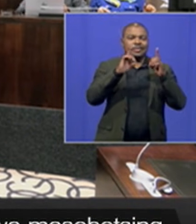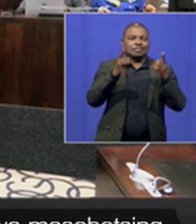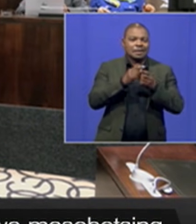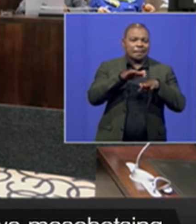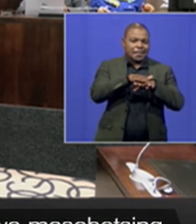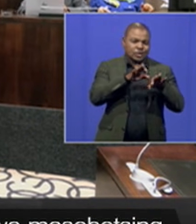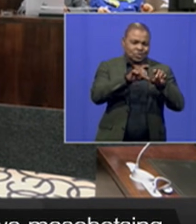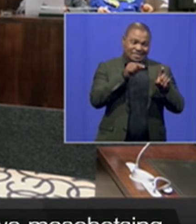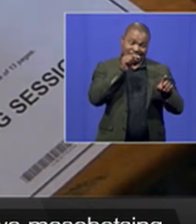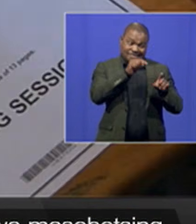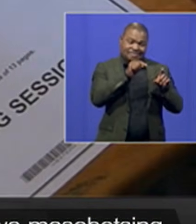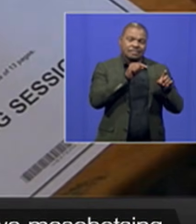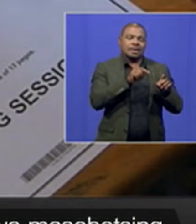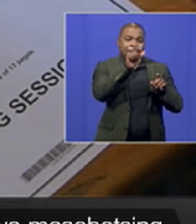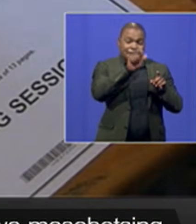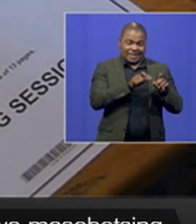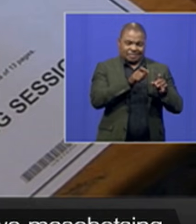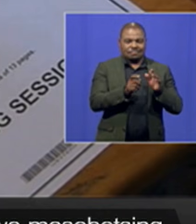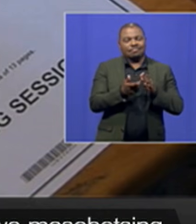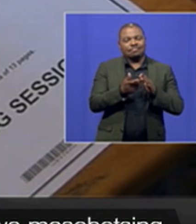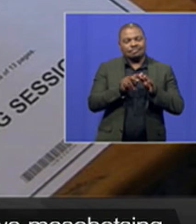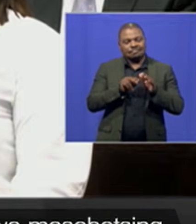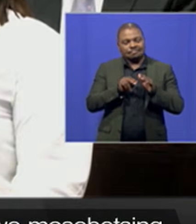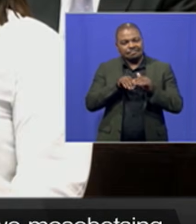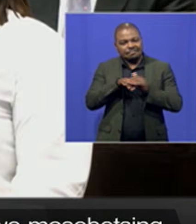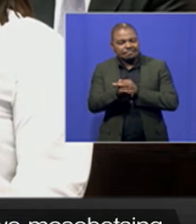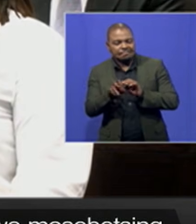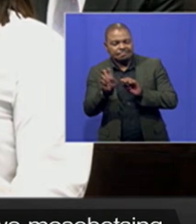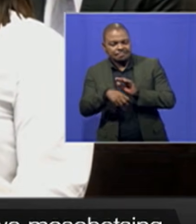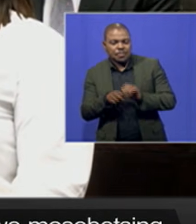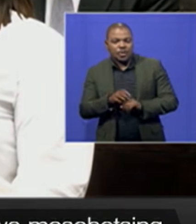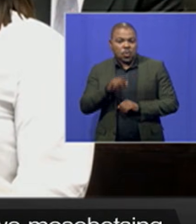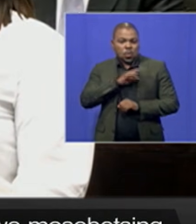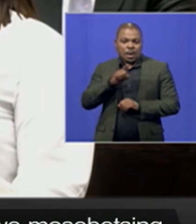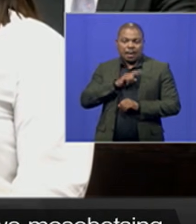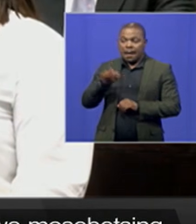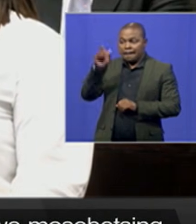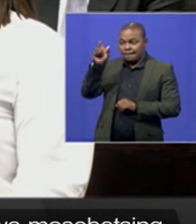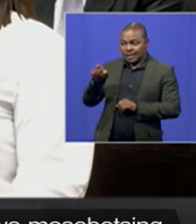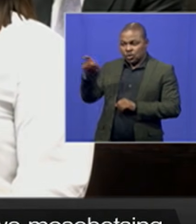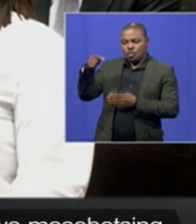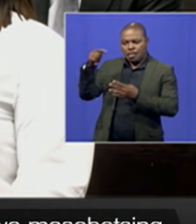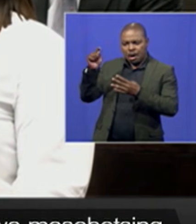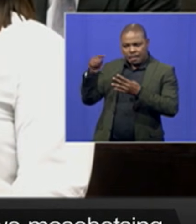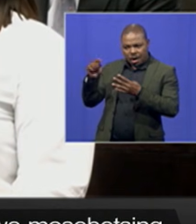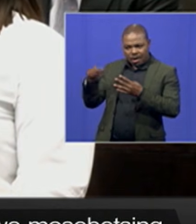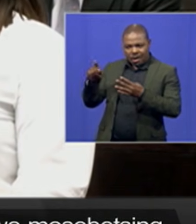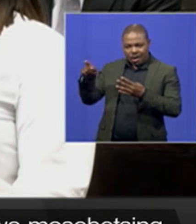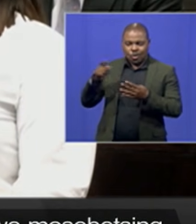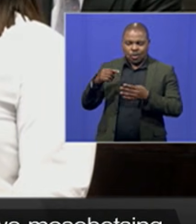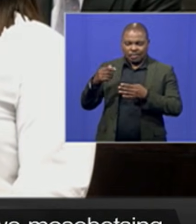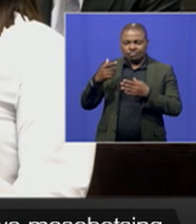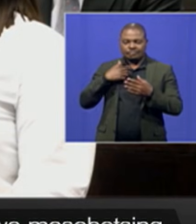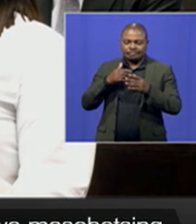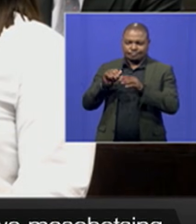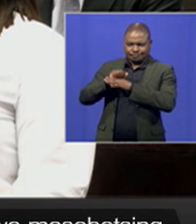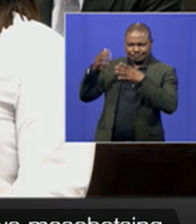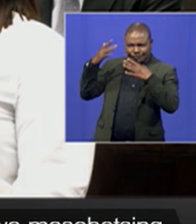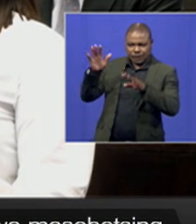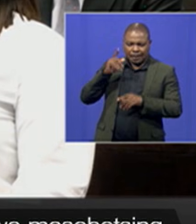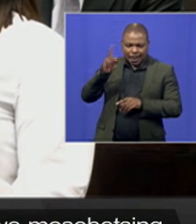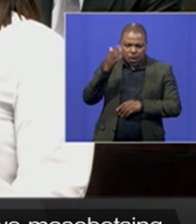ya motheo. It was detected because markers whose training includes investigative marking are equipped to know